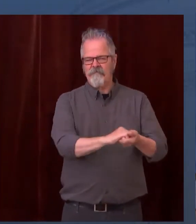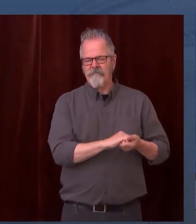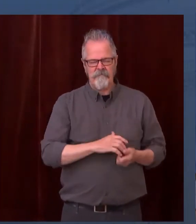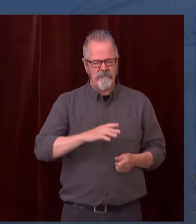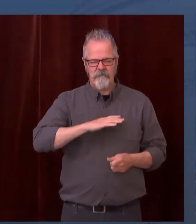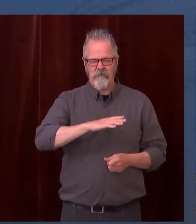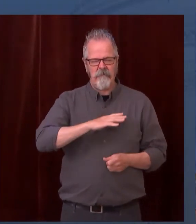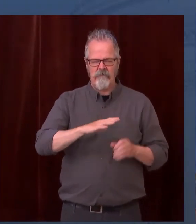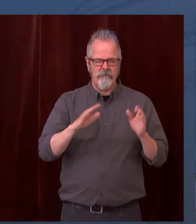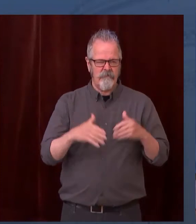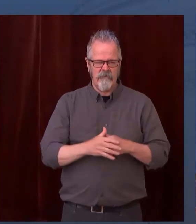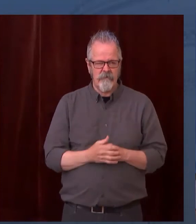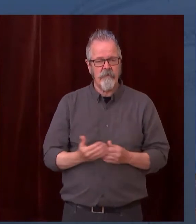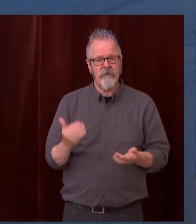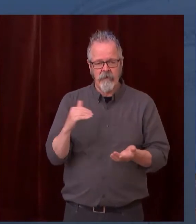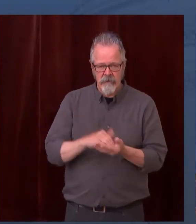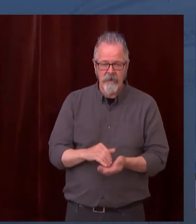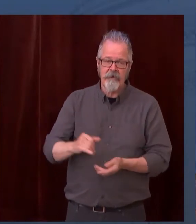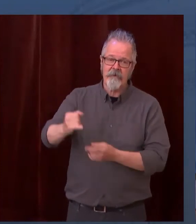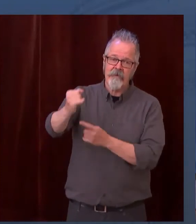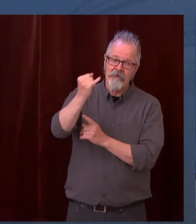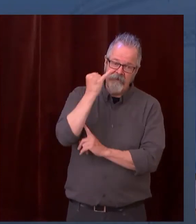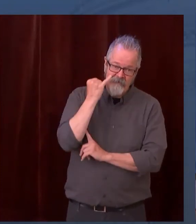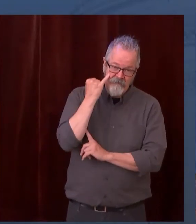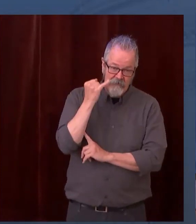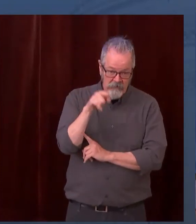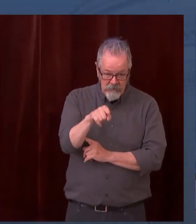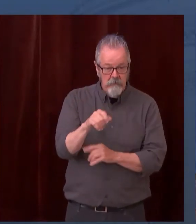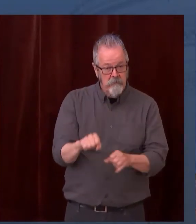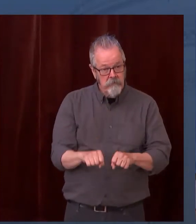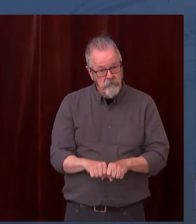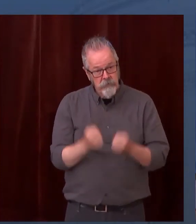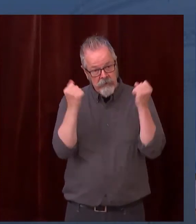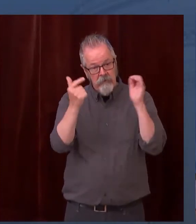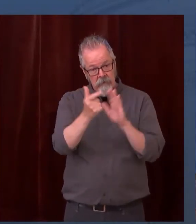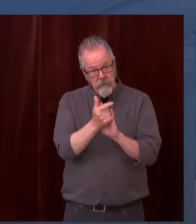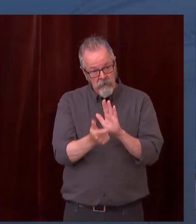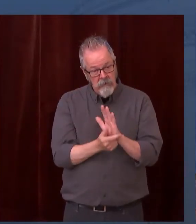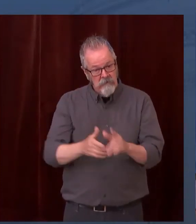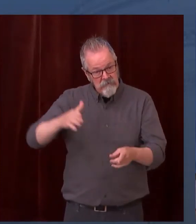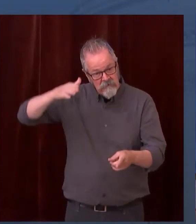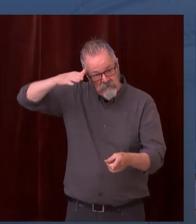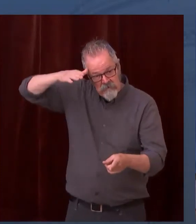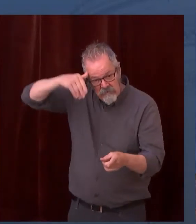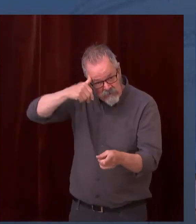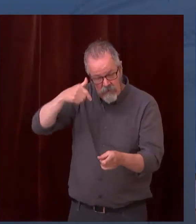said, enforcement action is possible. There have been a number of enforcement